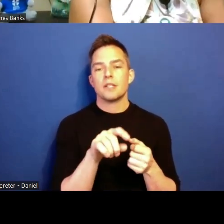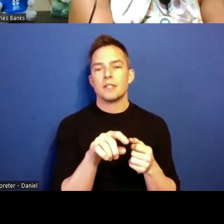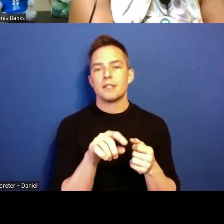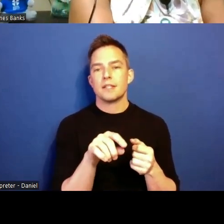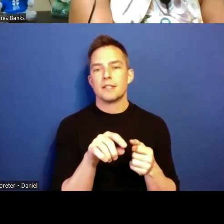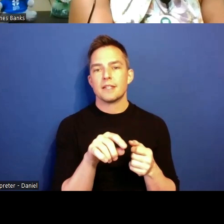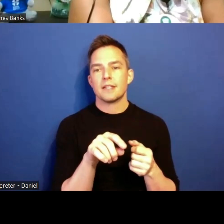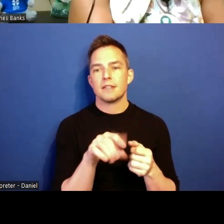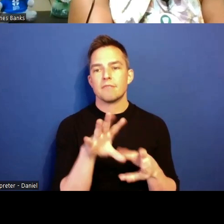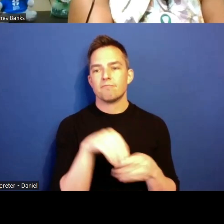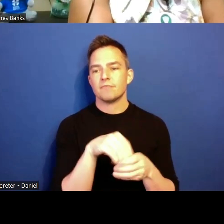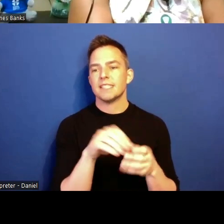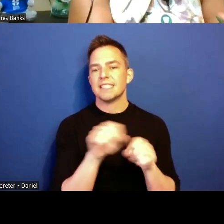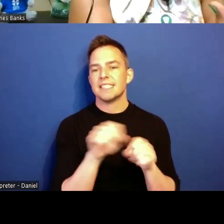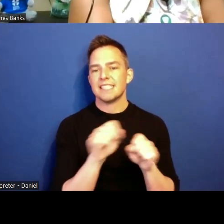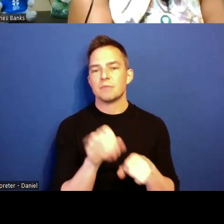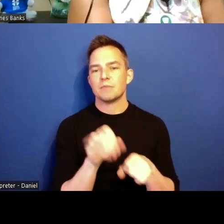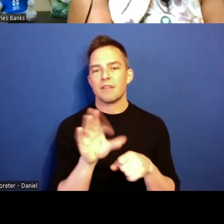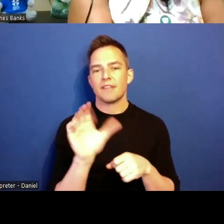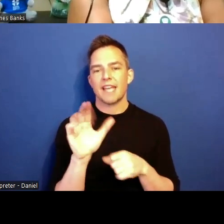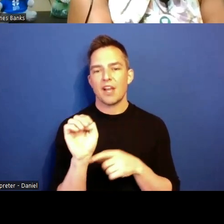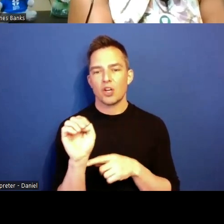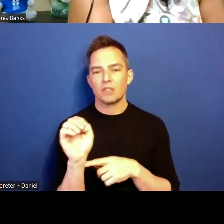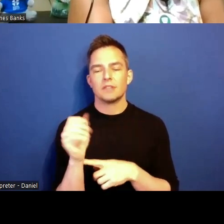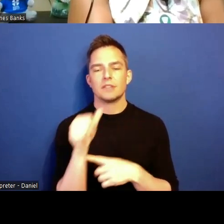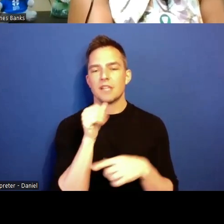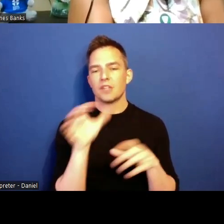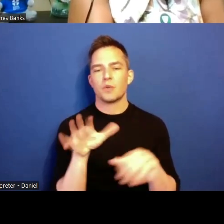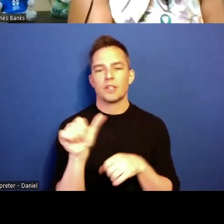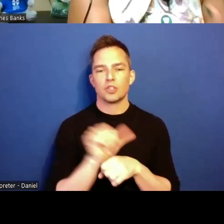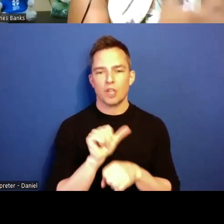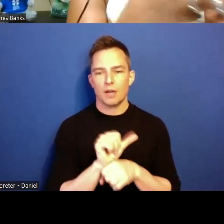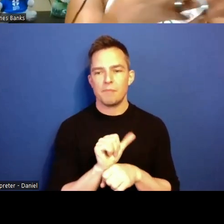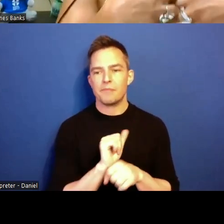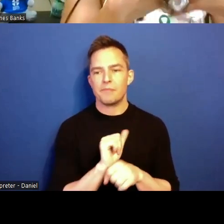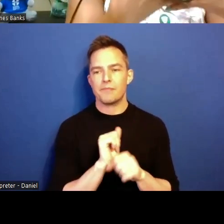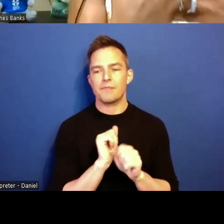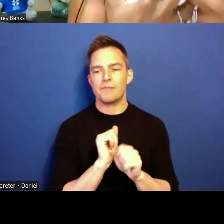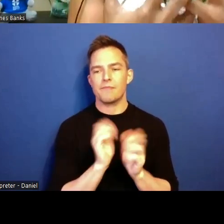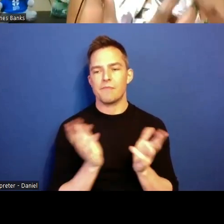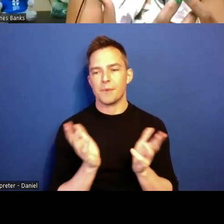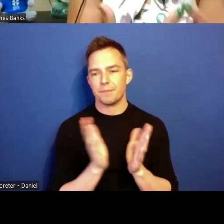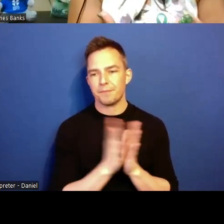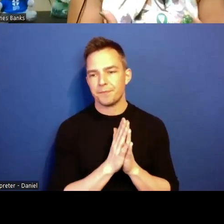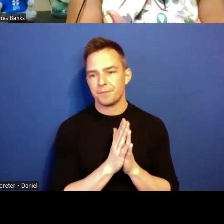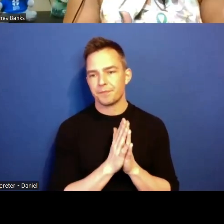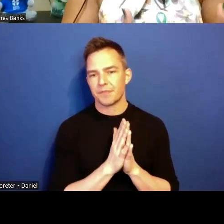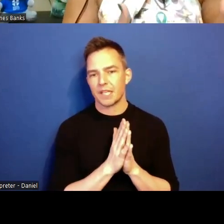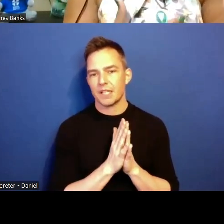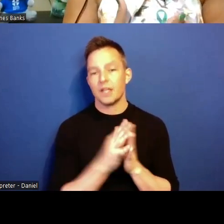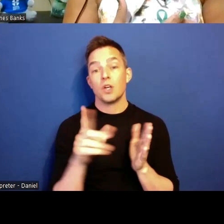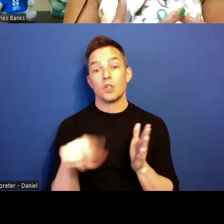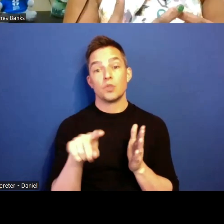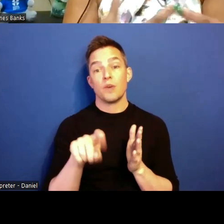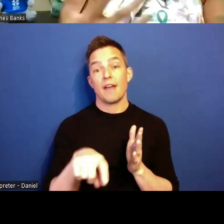systems of care that are not doing their job, okay? So you have